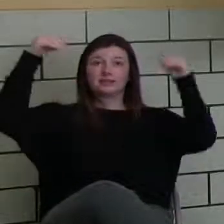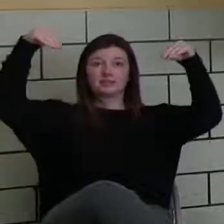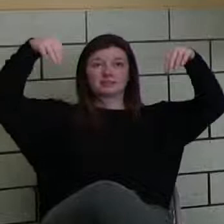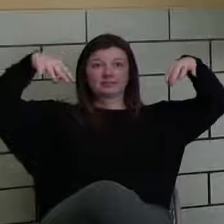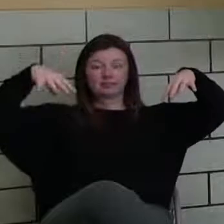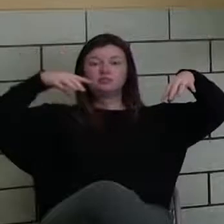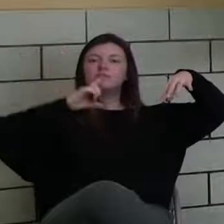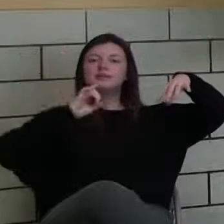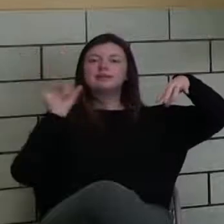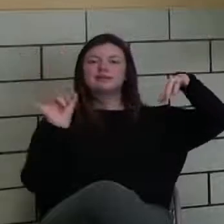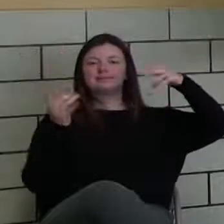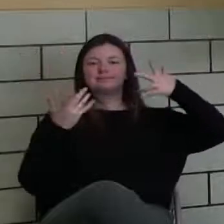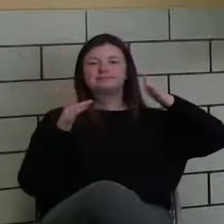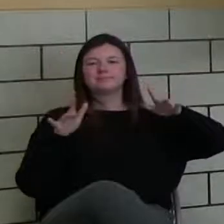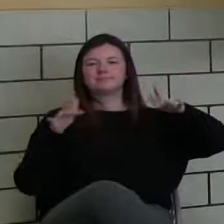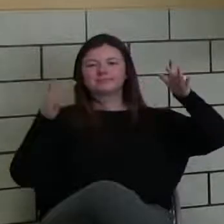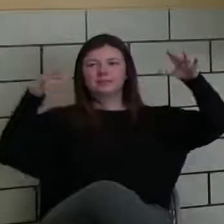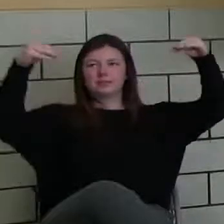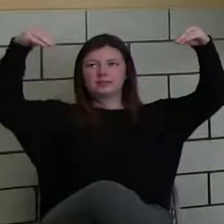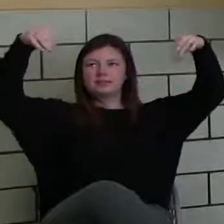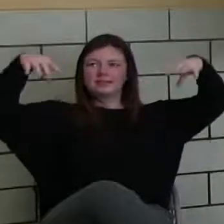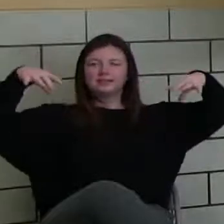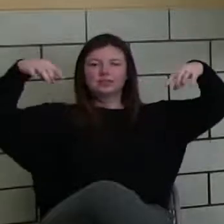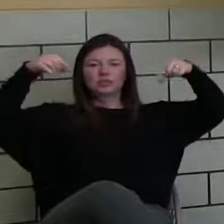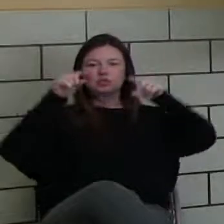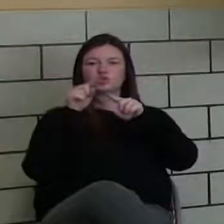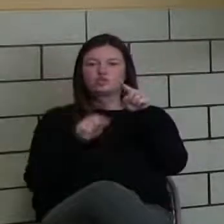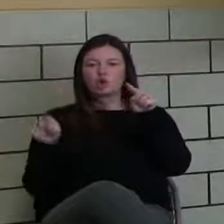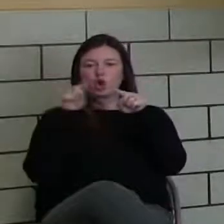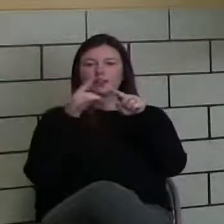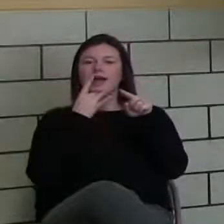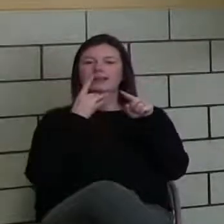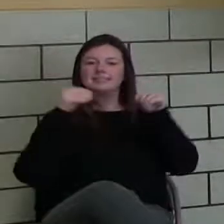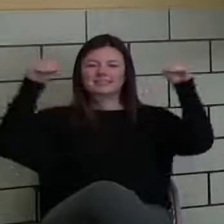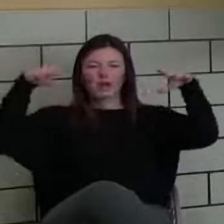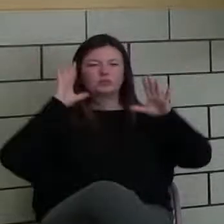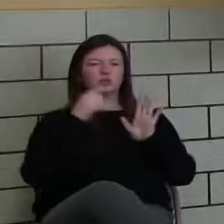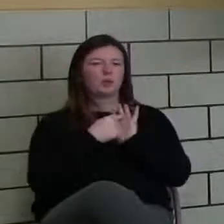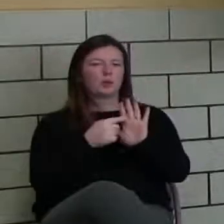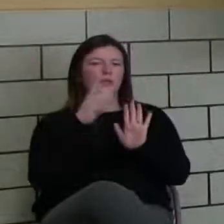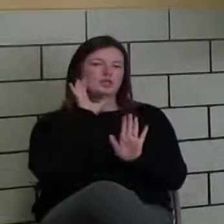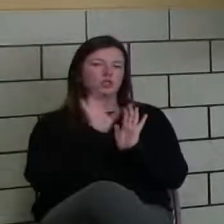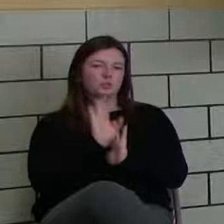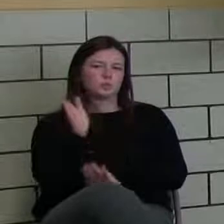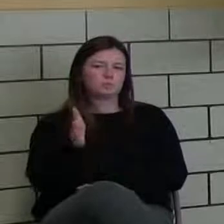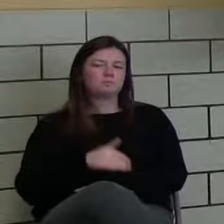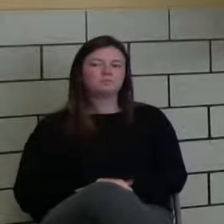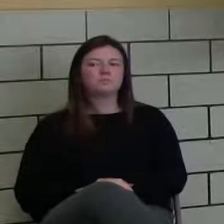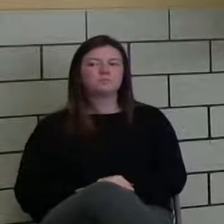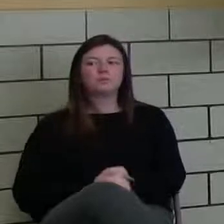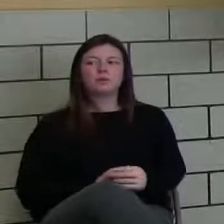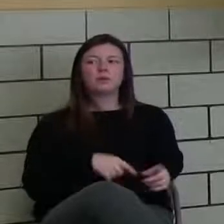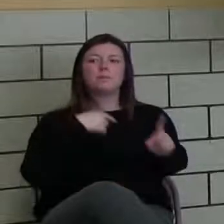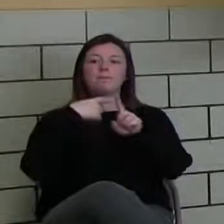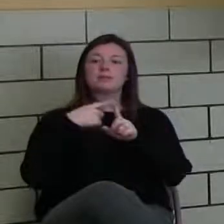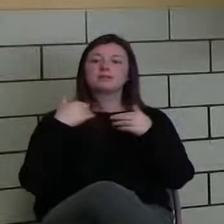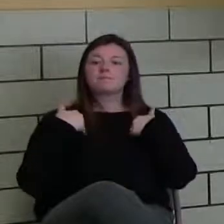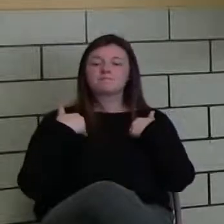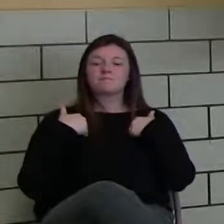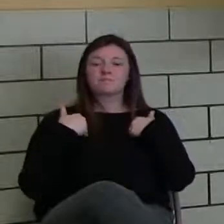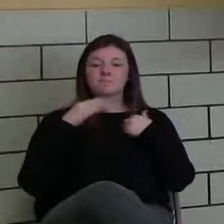little cafe circle lights. I'll show you some pictures of what that looks like. And then we also have bollards in